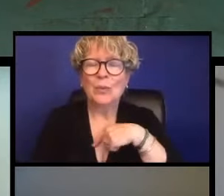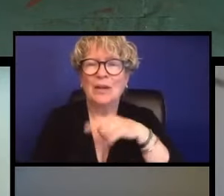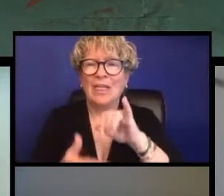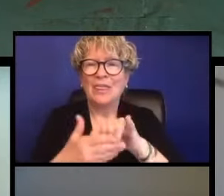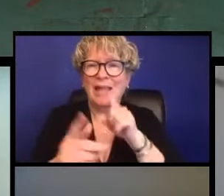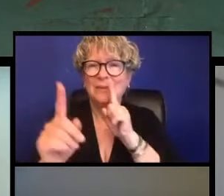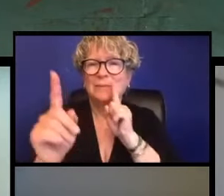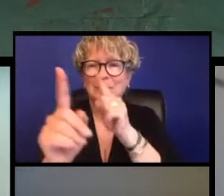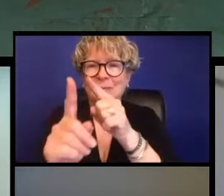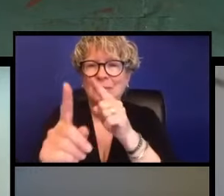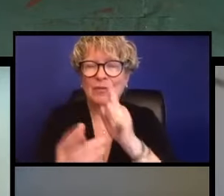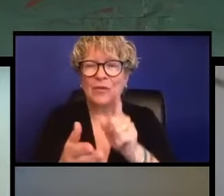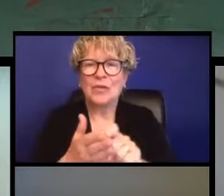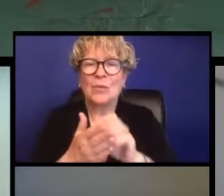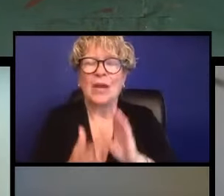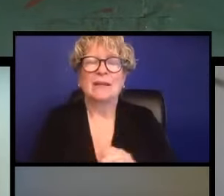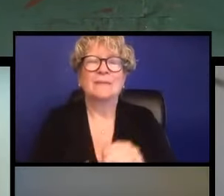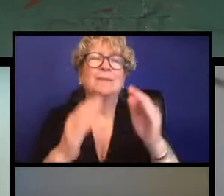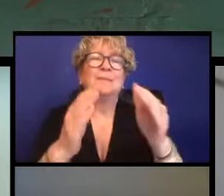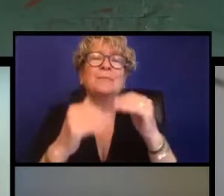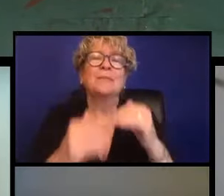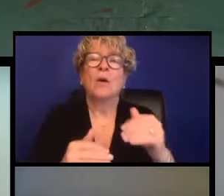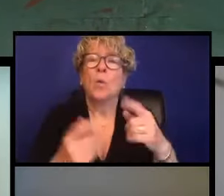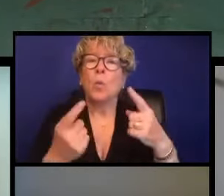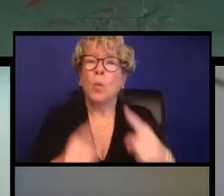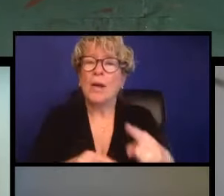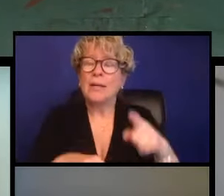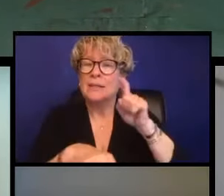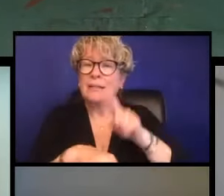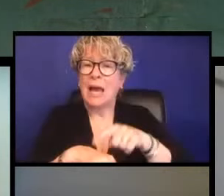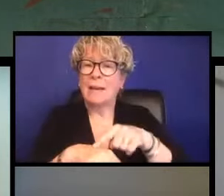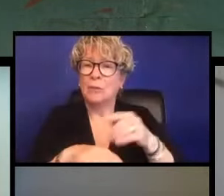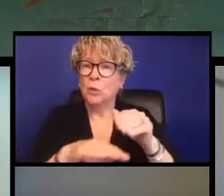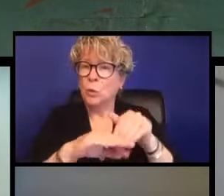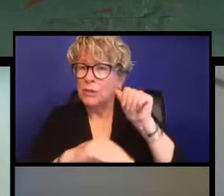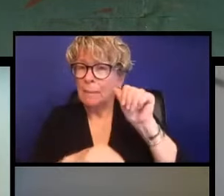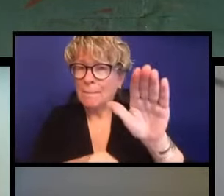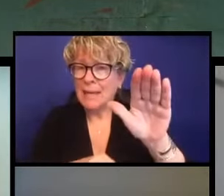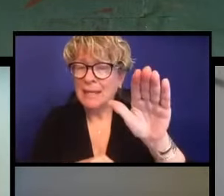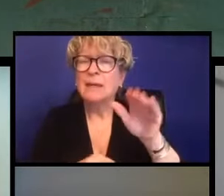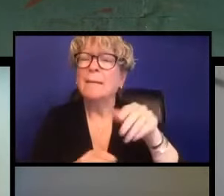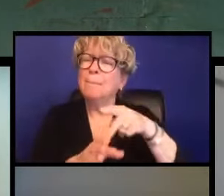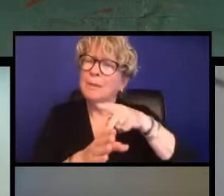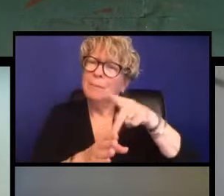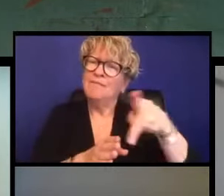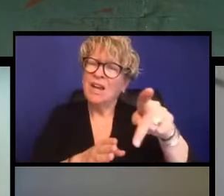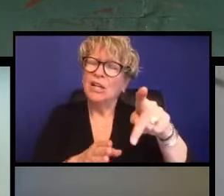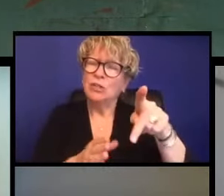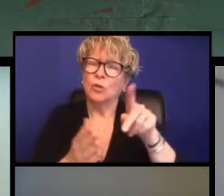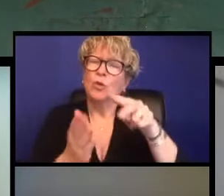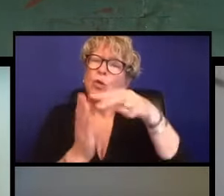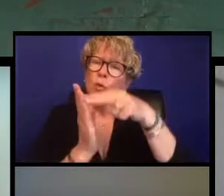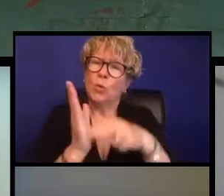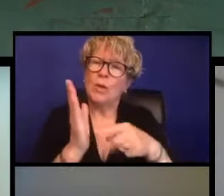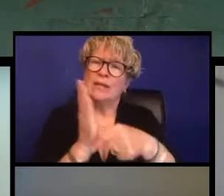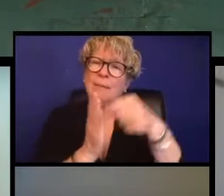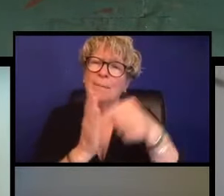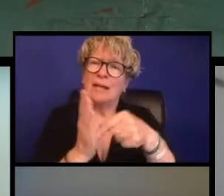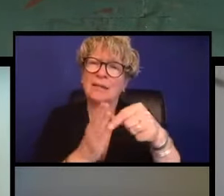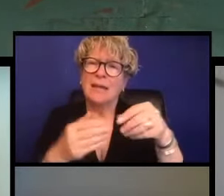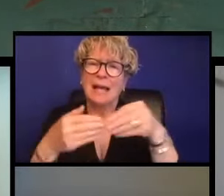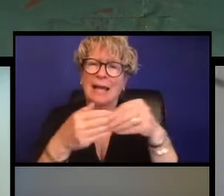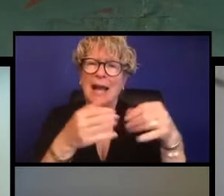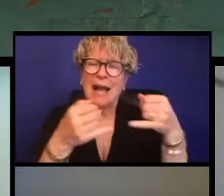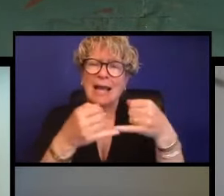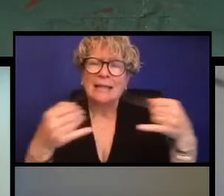submissions, I would say be professional about it. You know, read the magazine guidelines, learn a little bit about standard